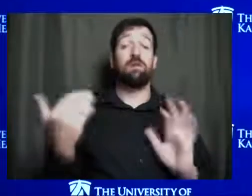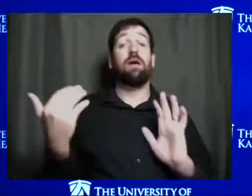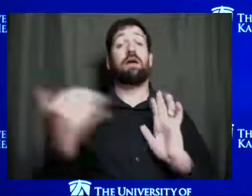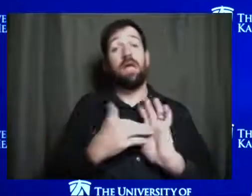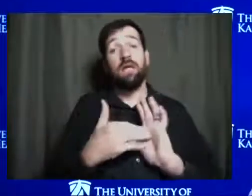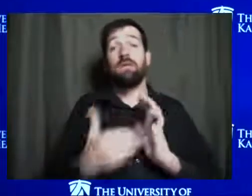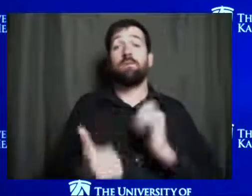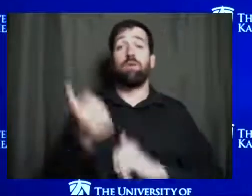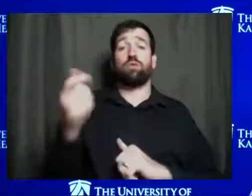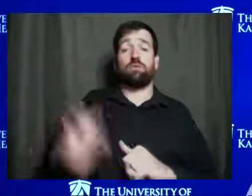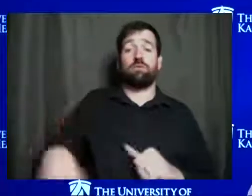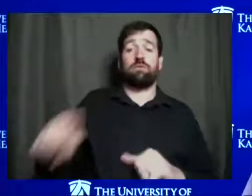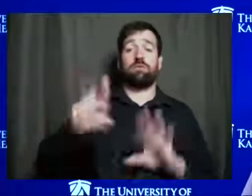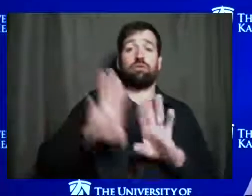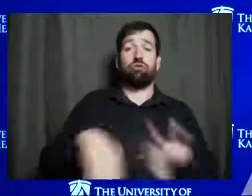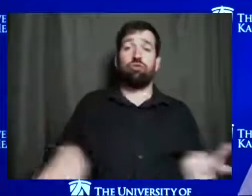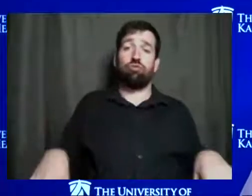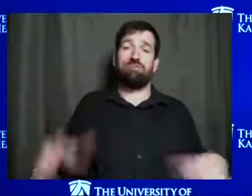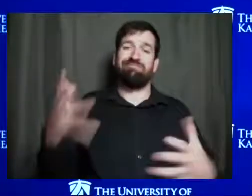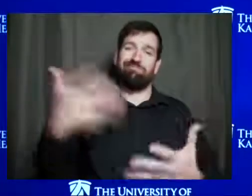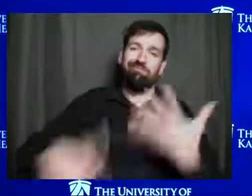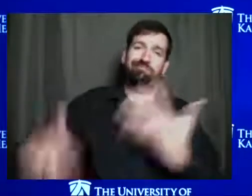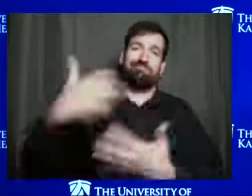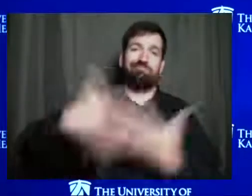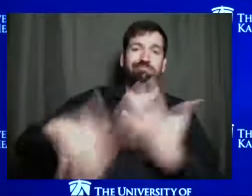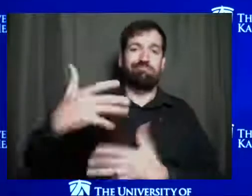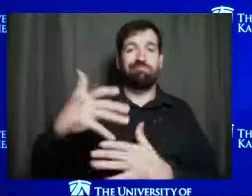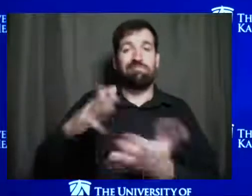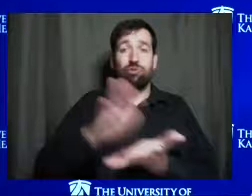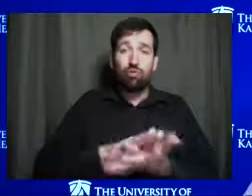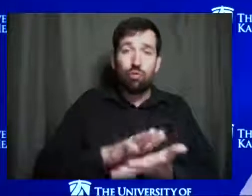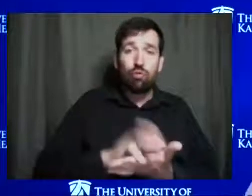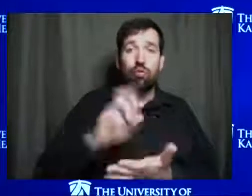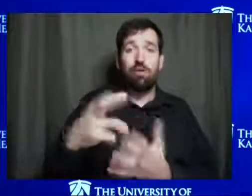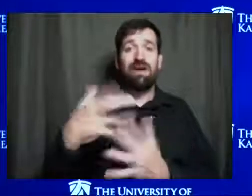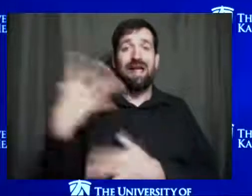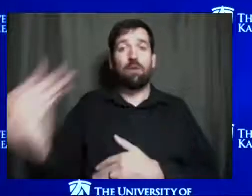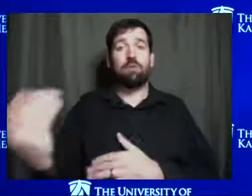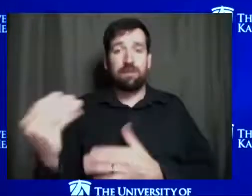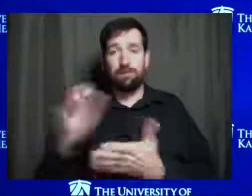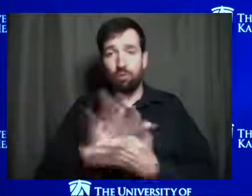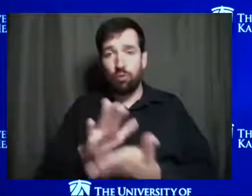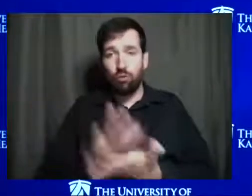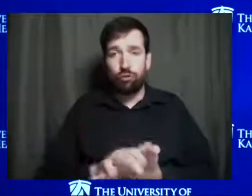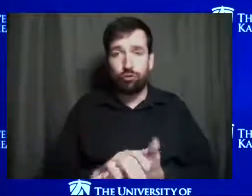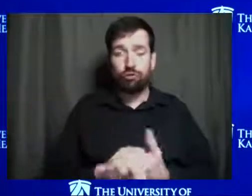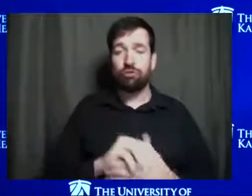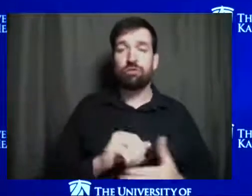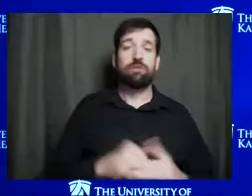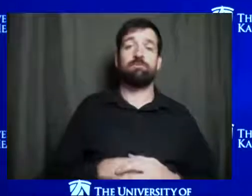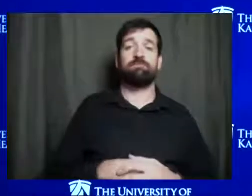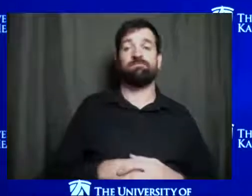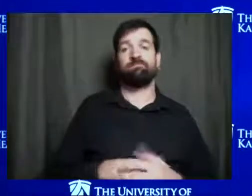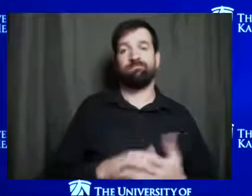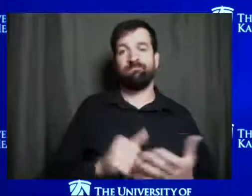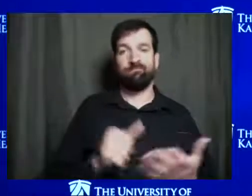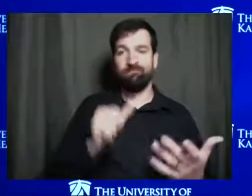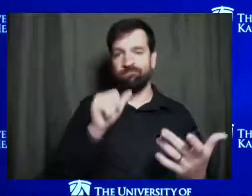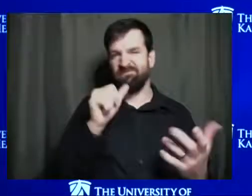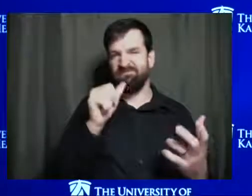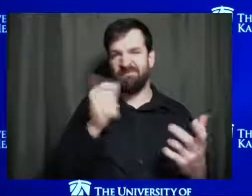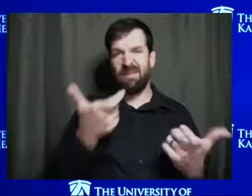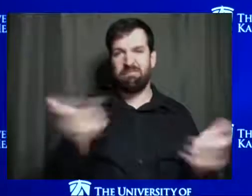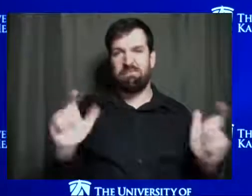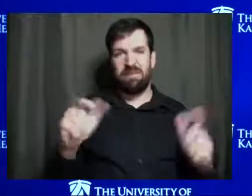children are probably hanging out with each other either at school or after school and other extracurricular things. So really that isn't too high risk. But having